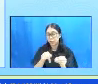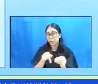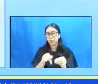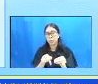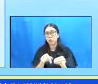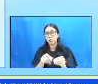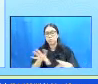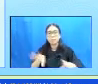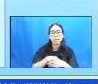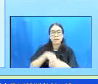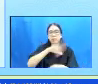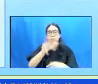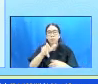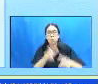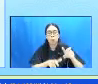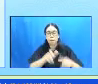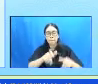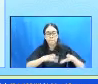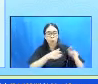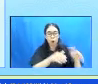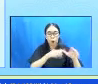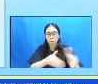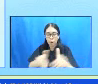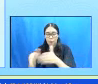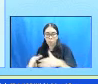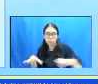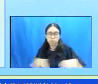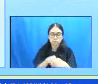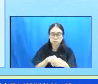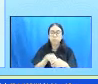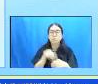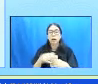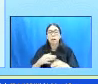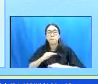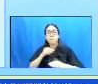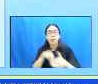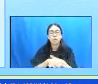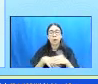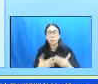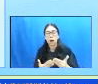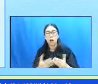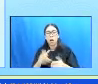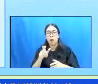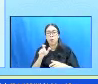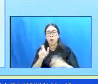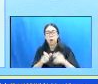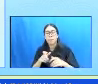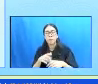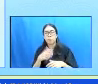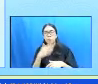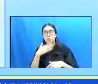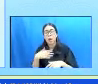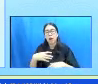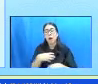holders, into fair and accessible decision-making process or mechanism like the